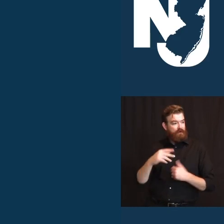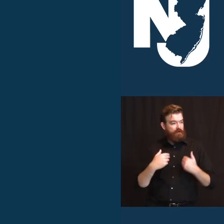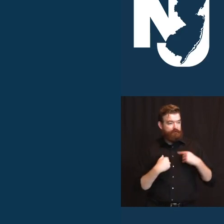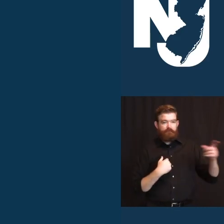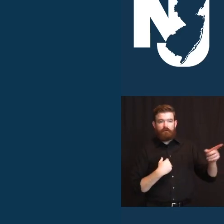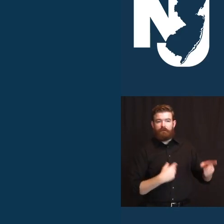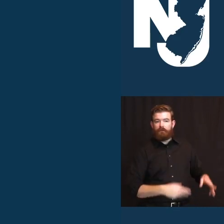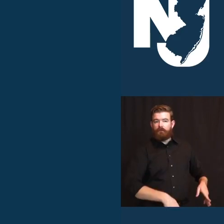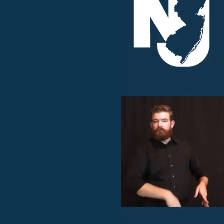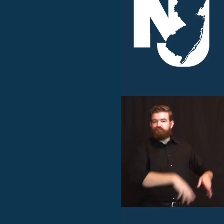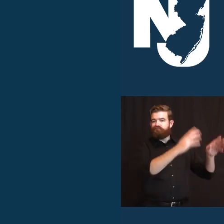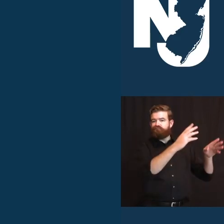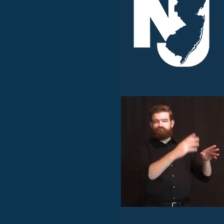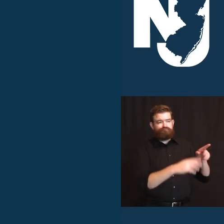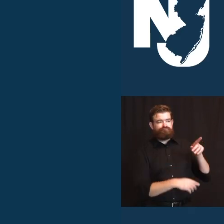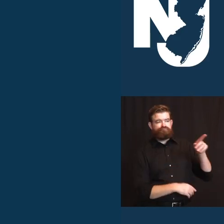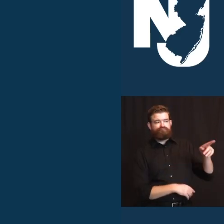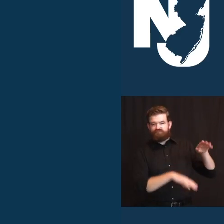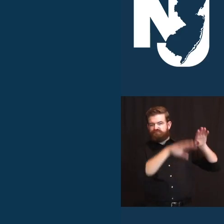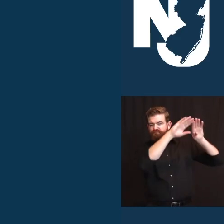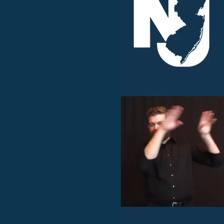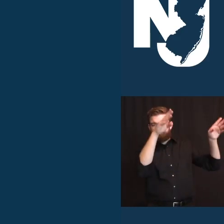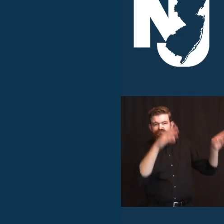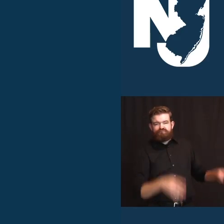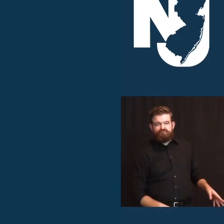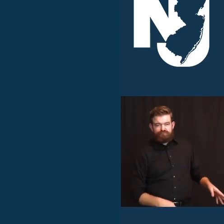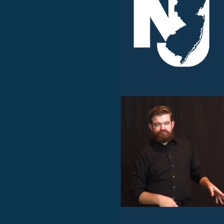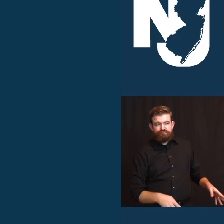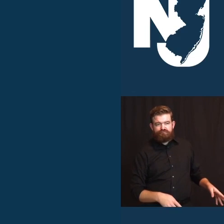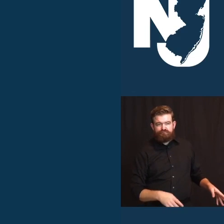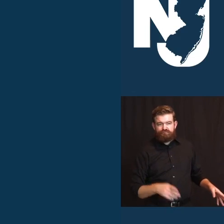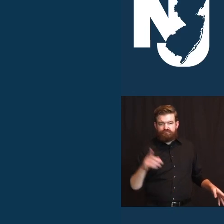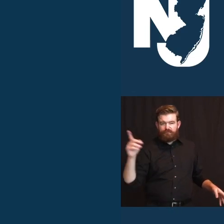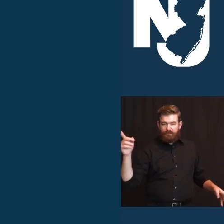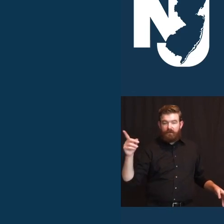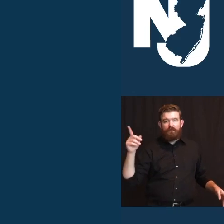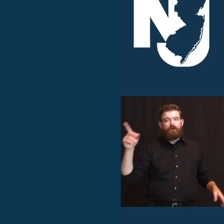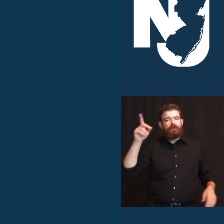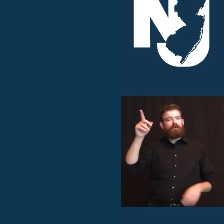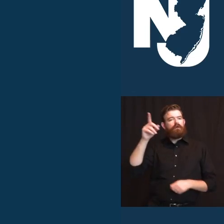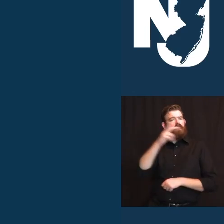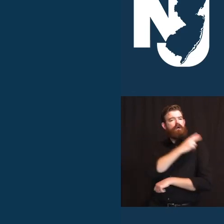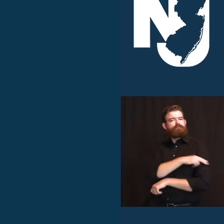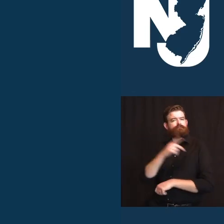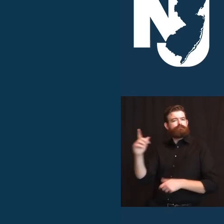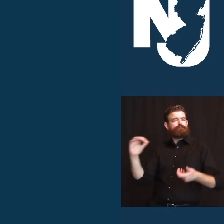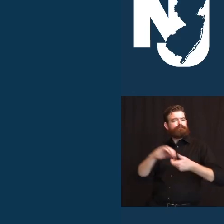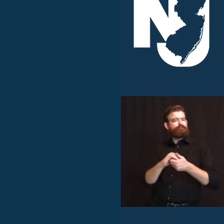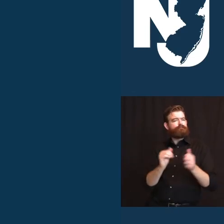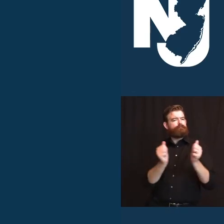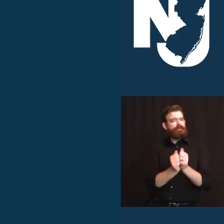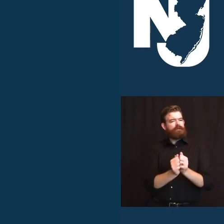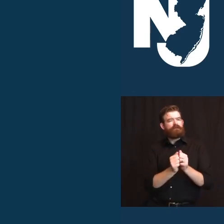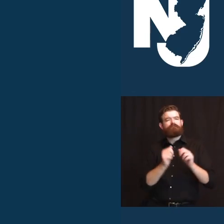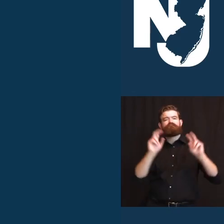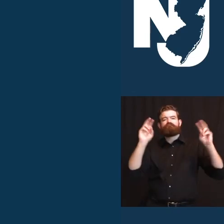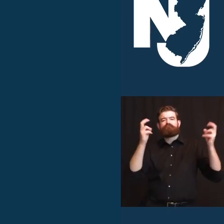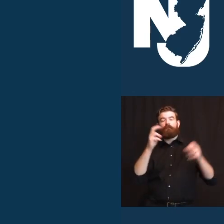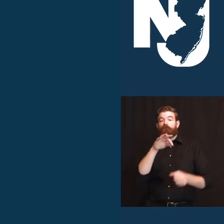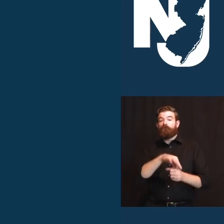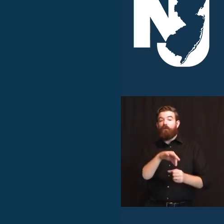the nonpartisan and nonprofit organization Vote ER. Judy, Vote ER. Pretty cool.